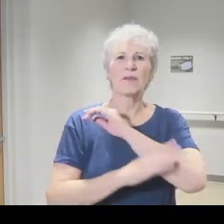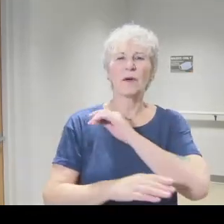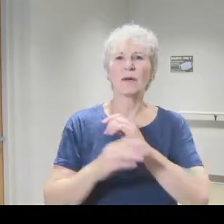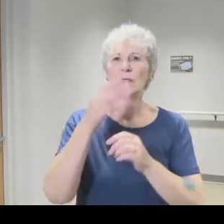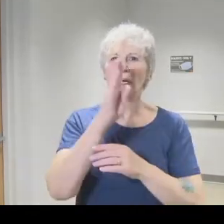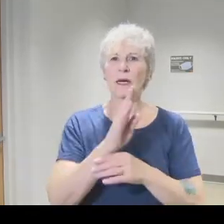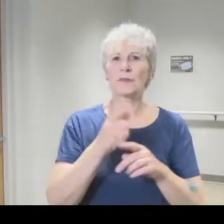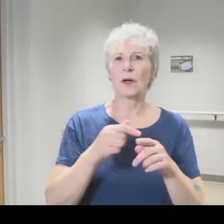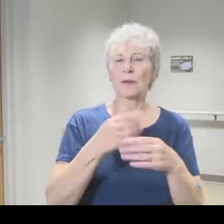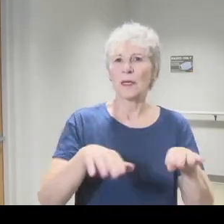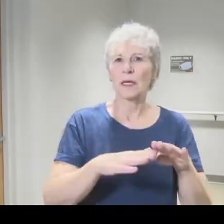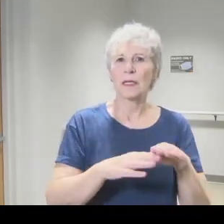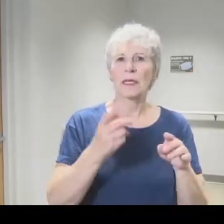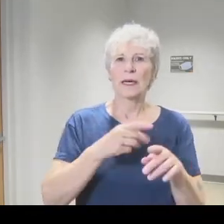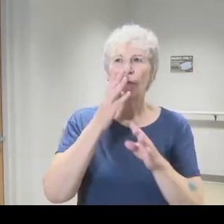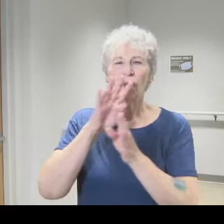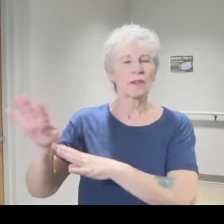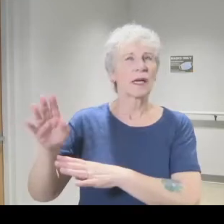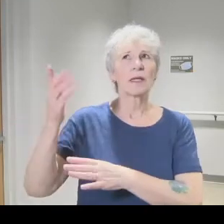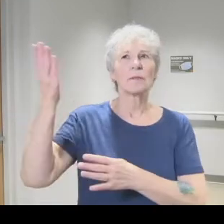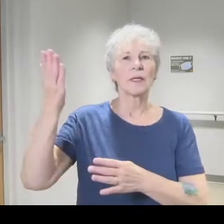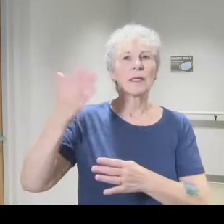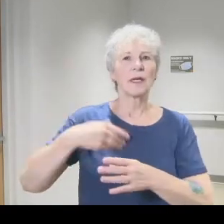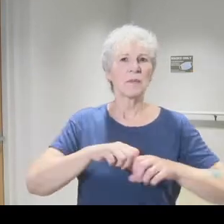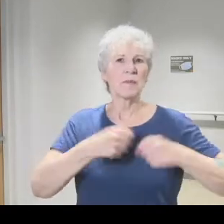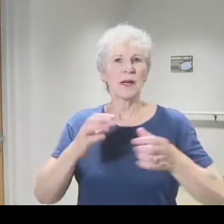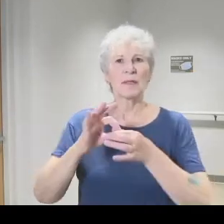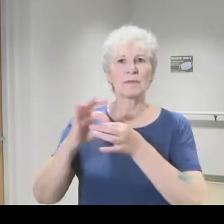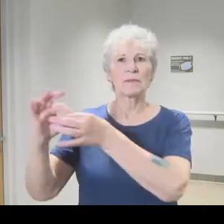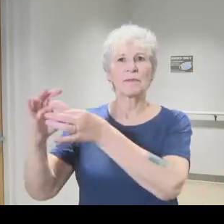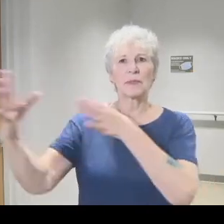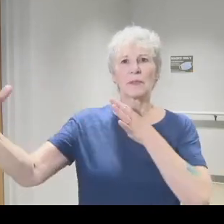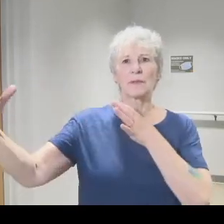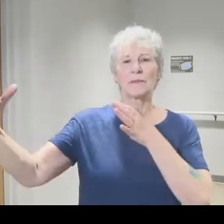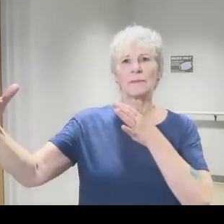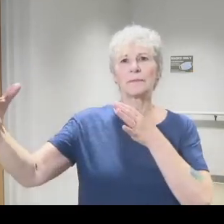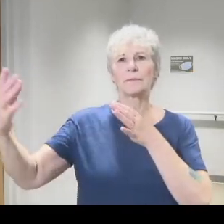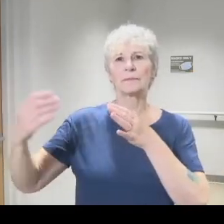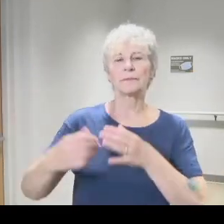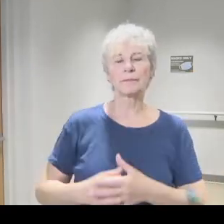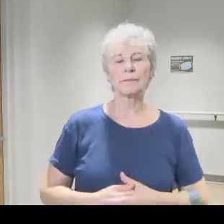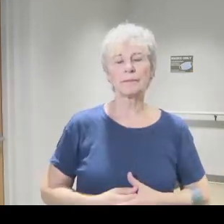entering. And they will forsake me and break my covenant that I have made with them.